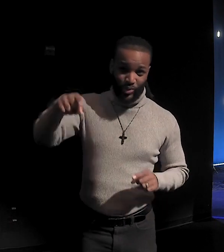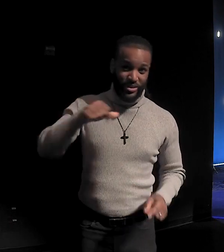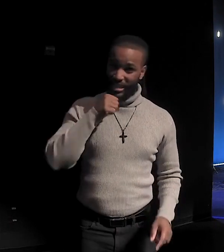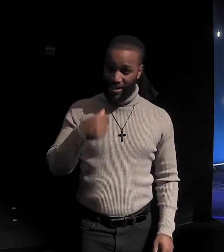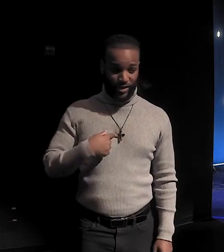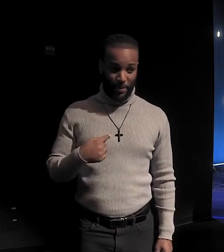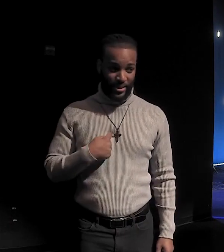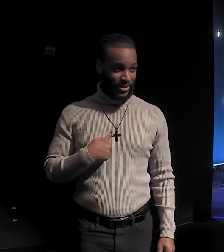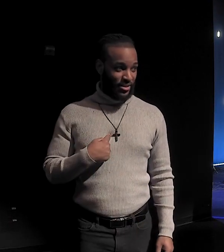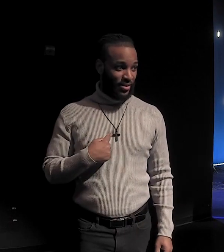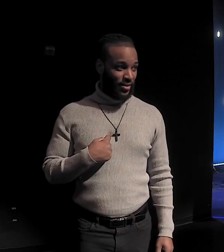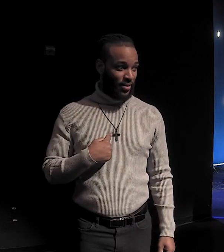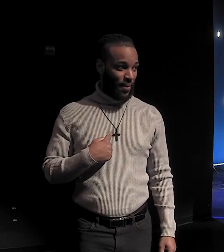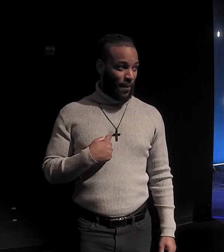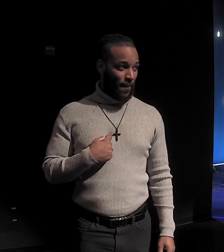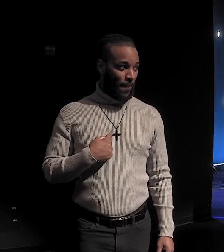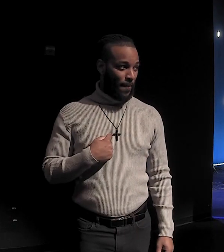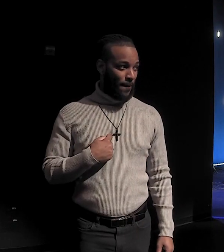me.